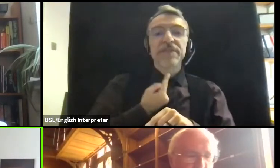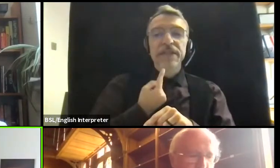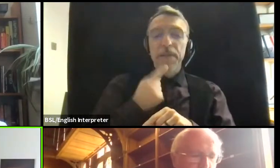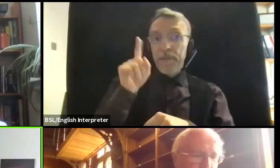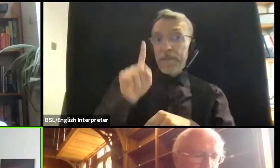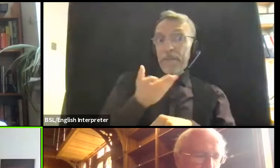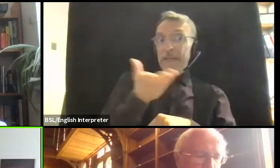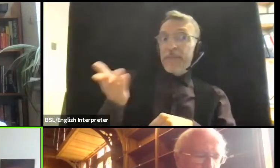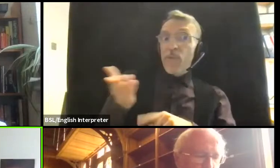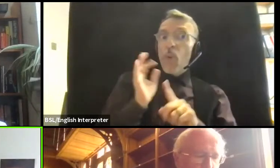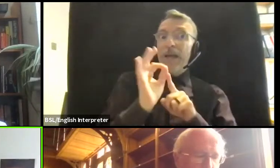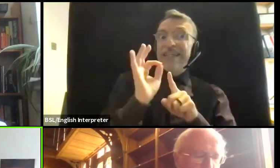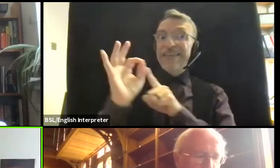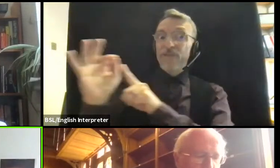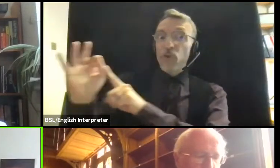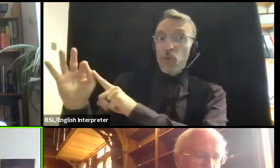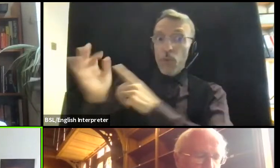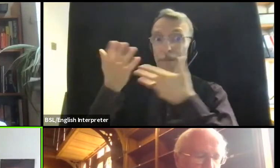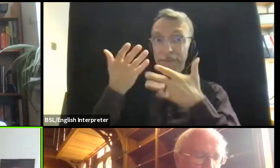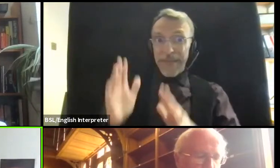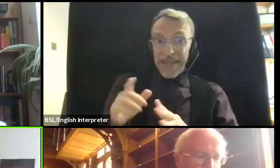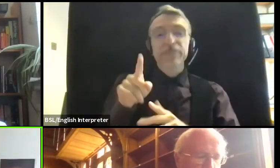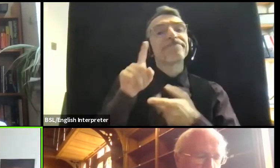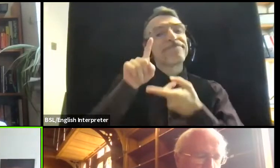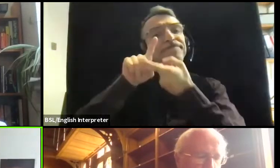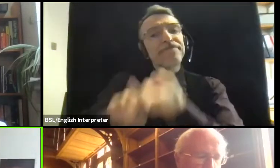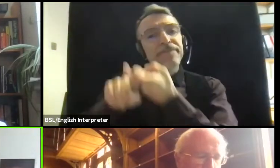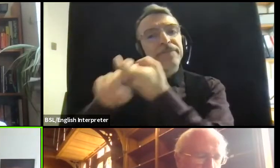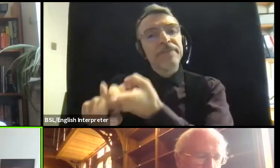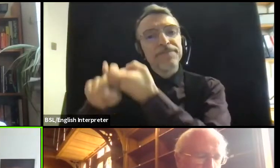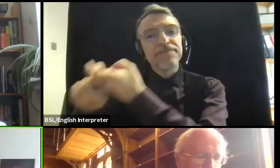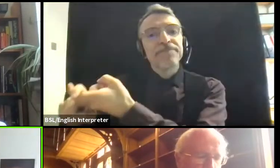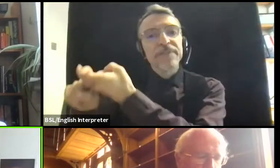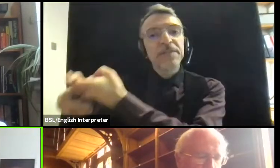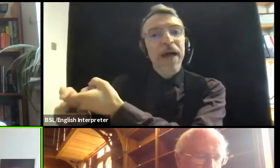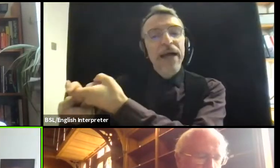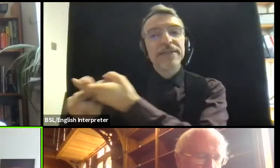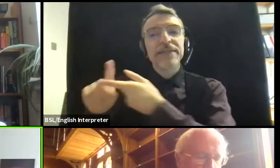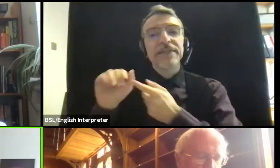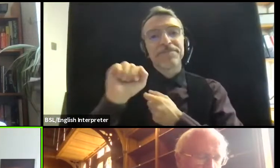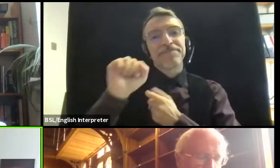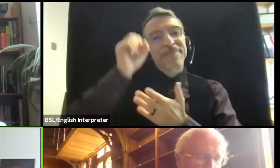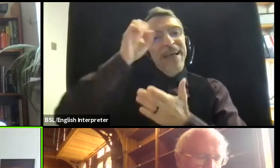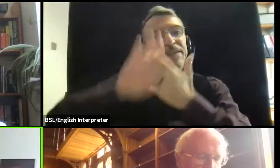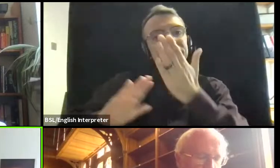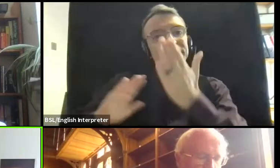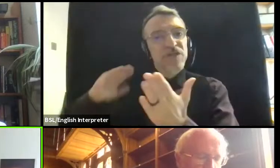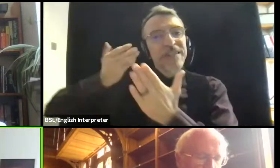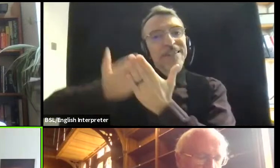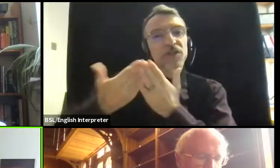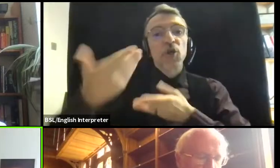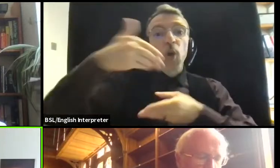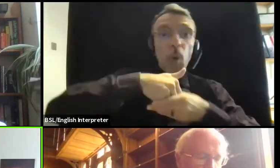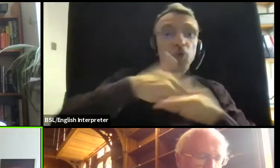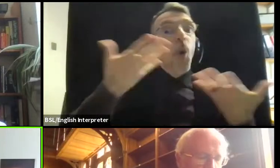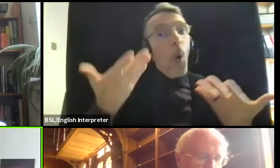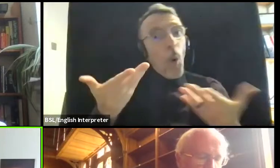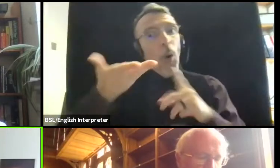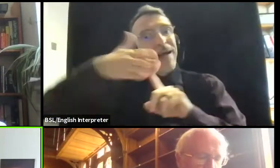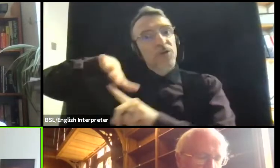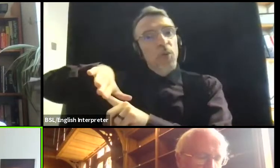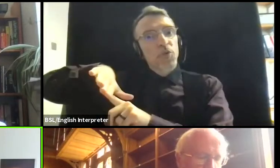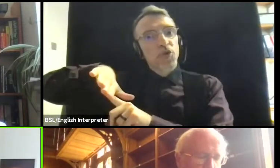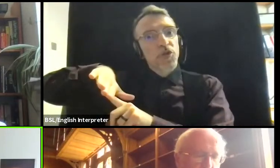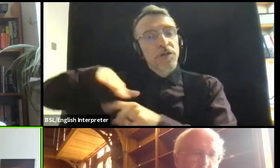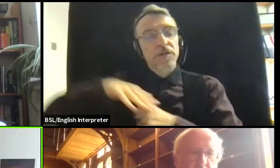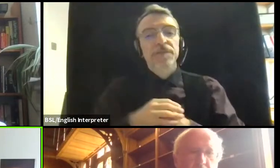were interviewing, it really depended on how their experiences of inclusion and exclusion. So the